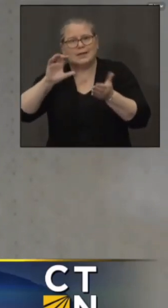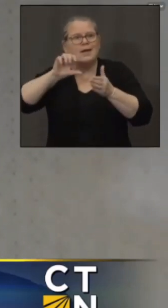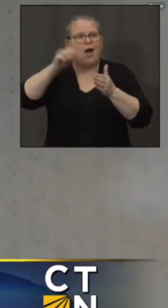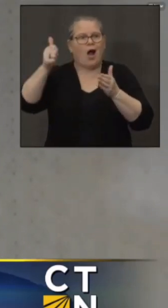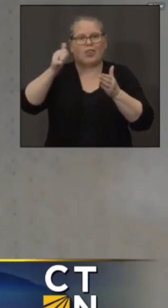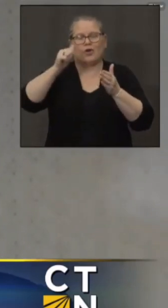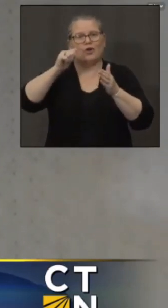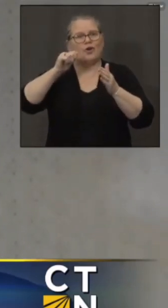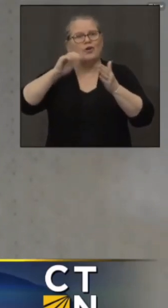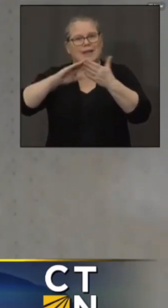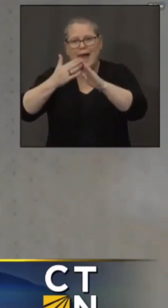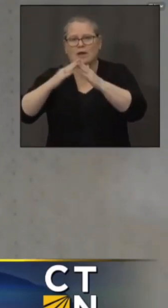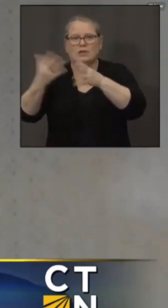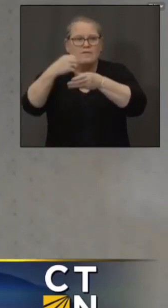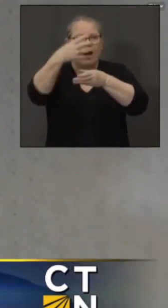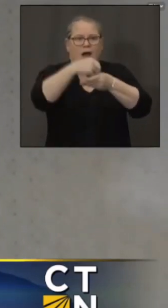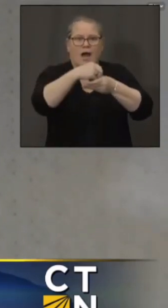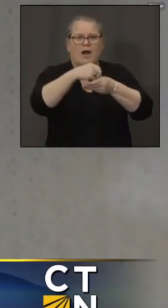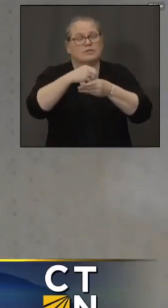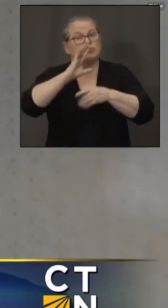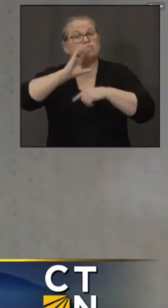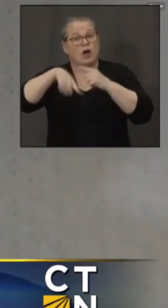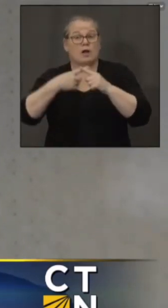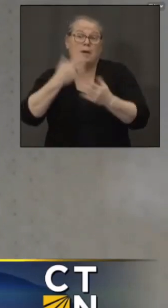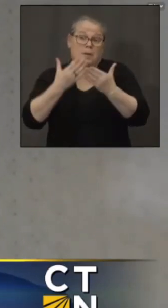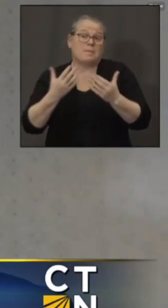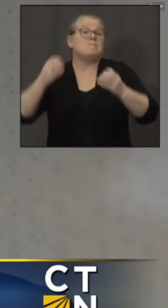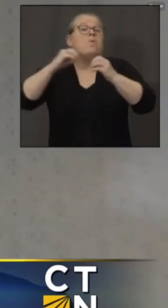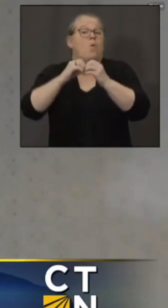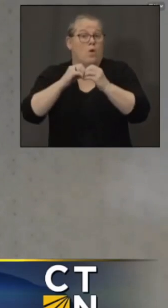about this potential expansion to support them.